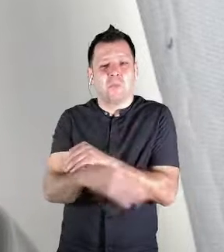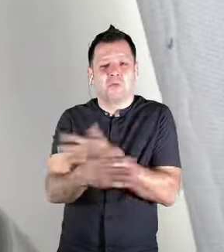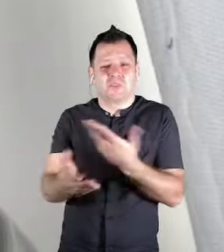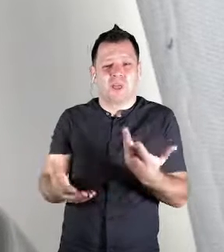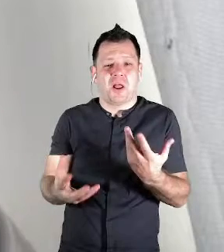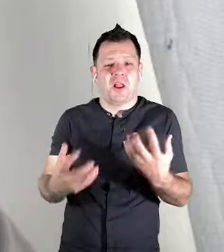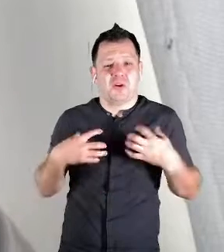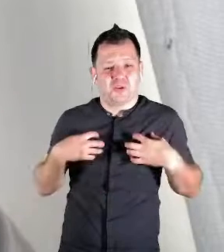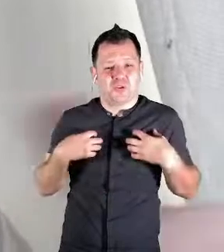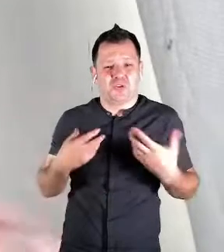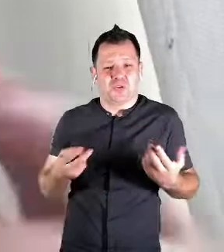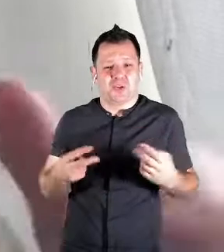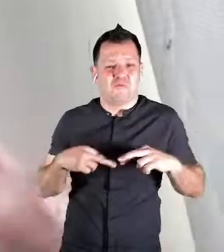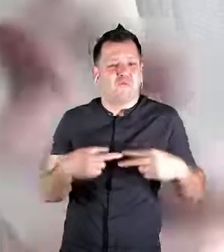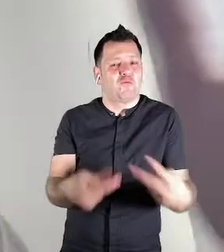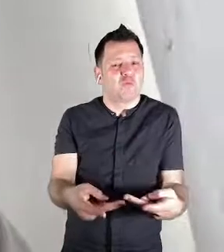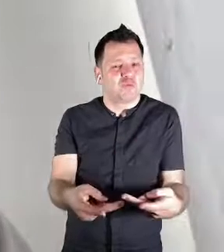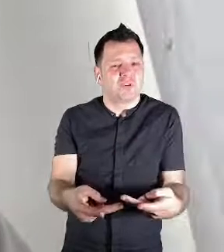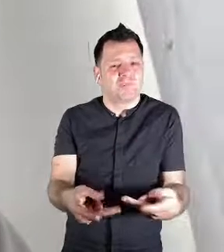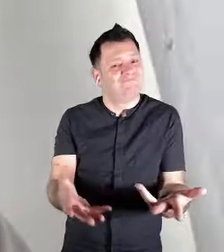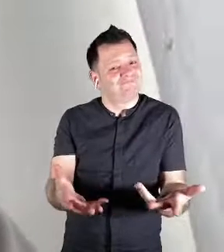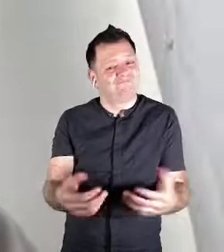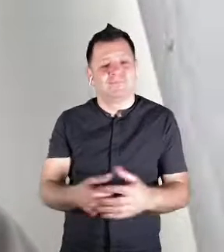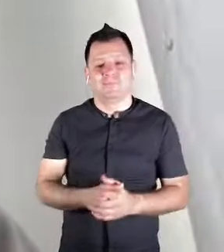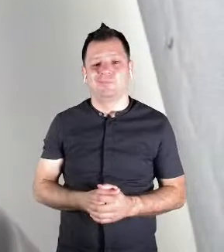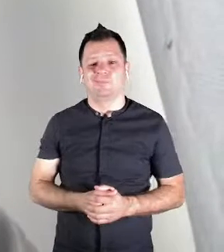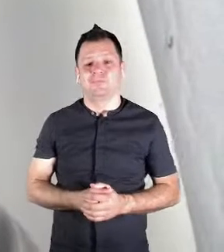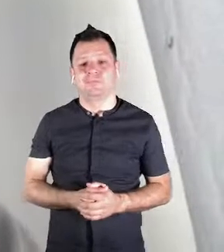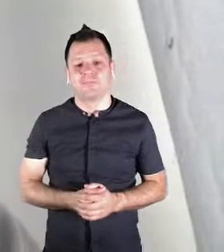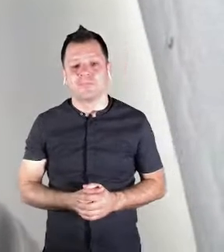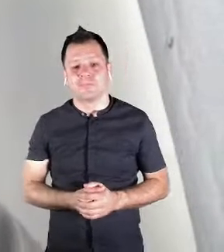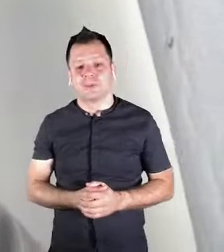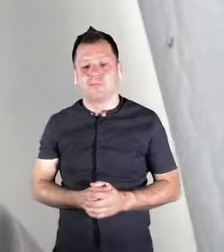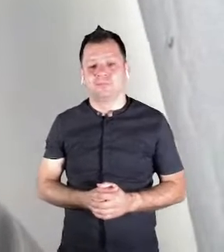shopping malls are dying. So